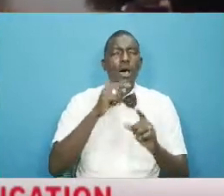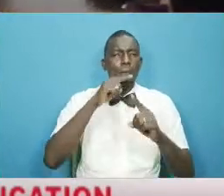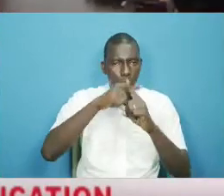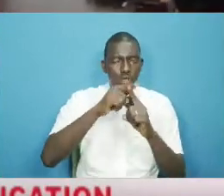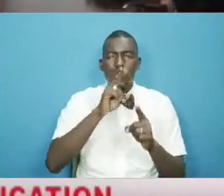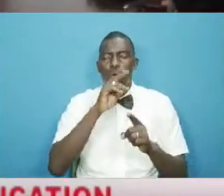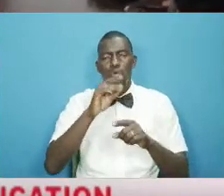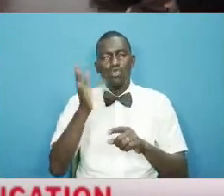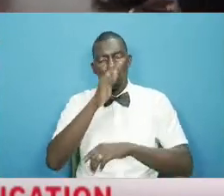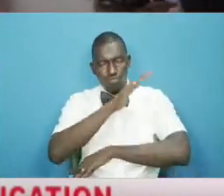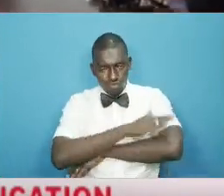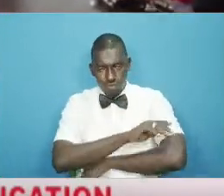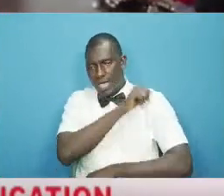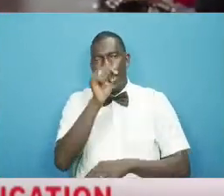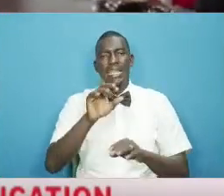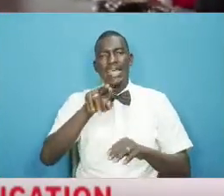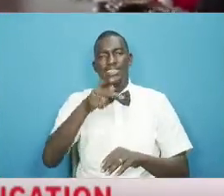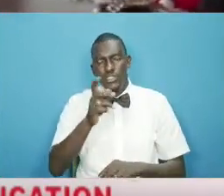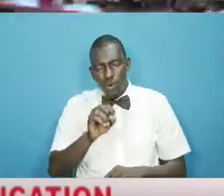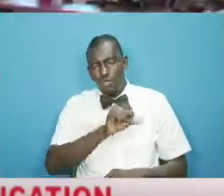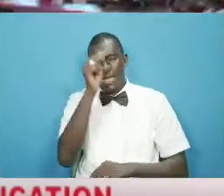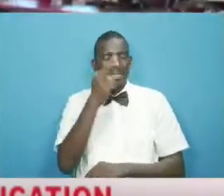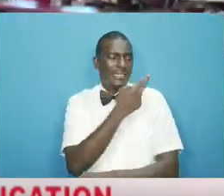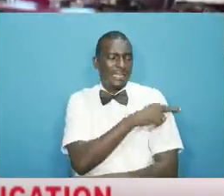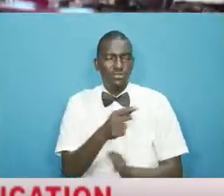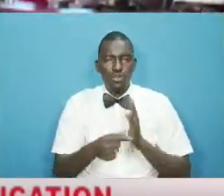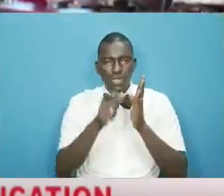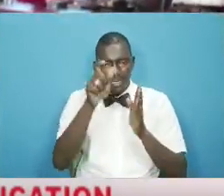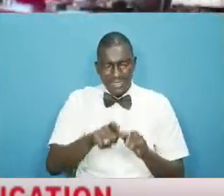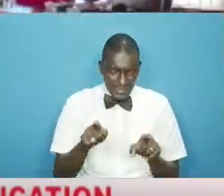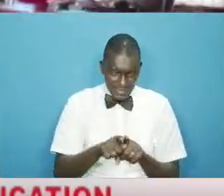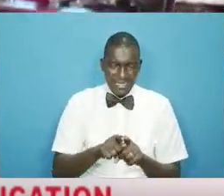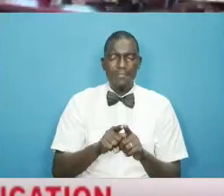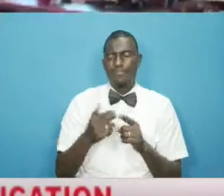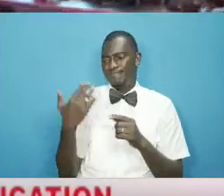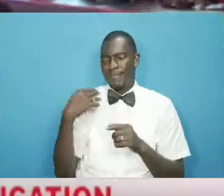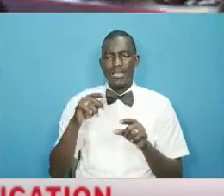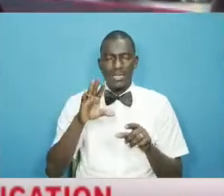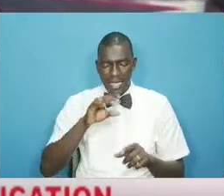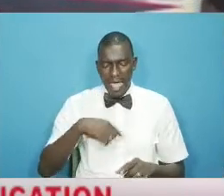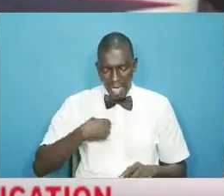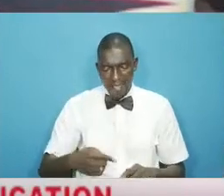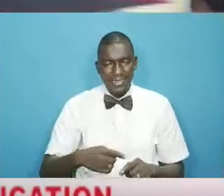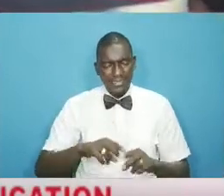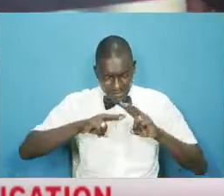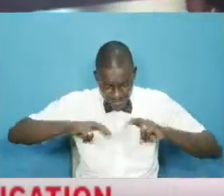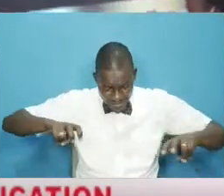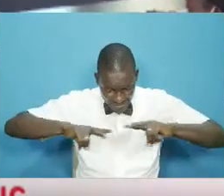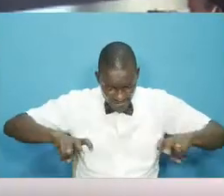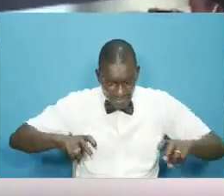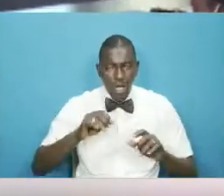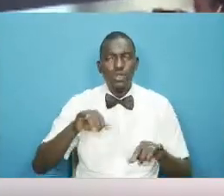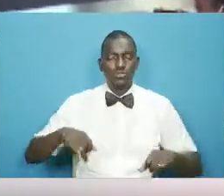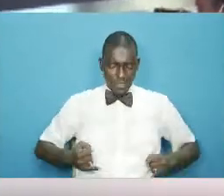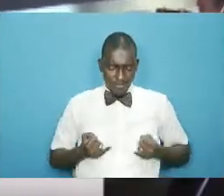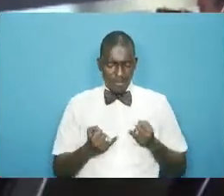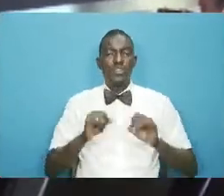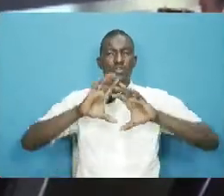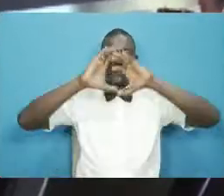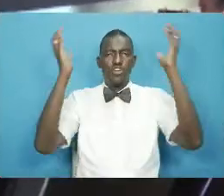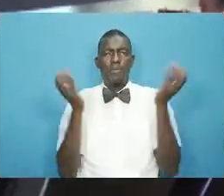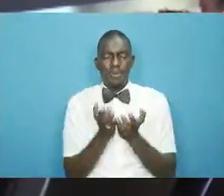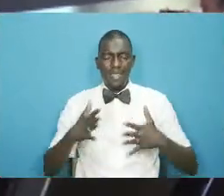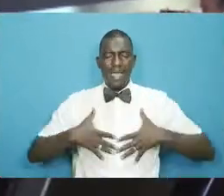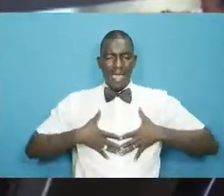educationists, NGOs and religious leaders, amongst others, were engaged in research on the obstacles to the implementation of